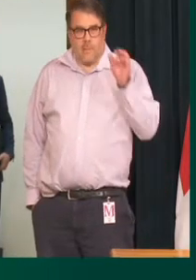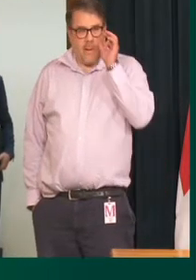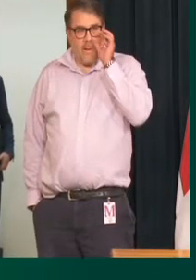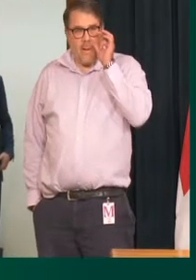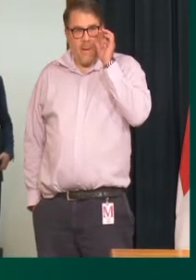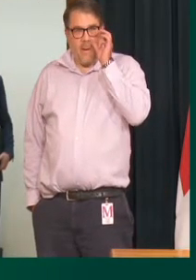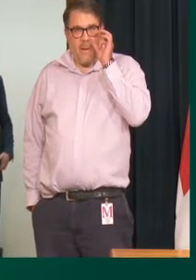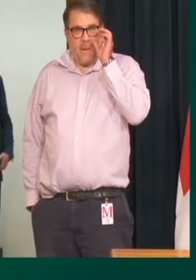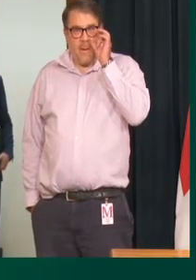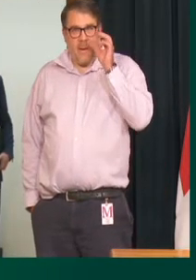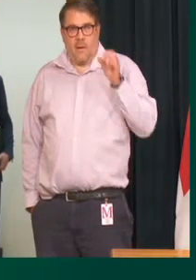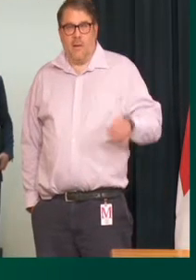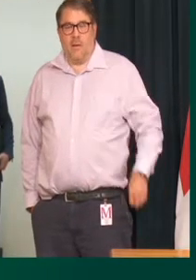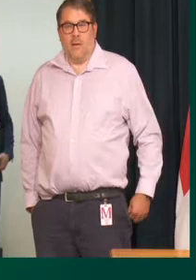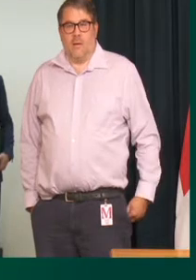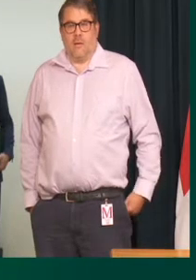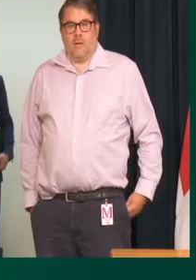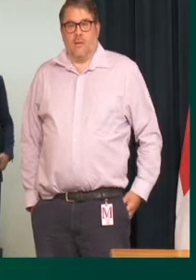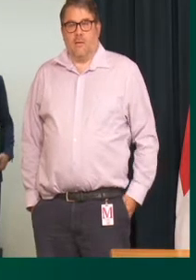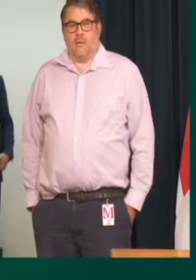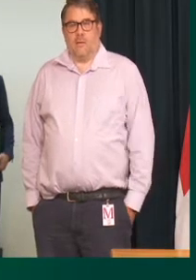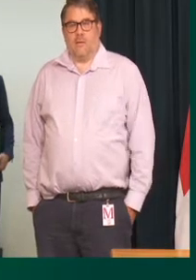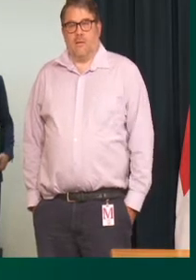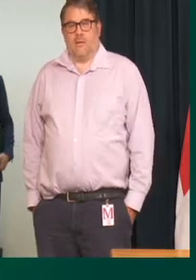and then you guys can